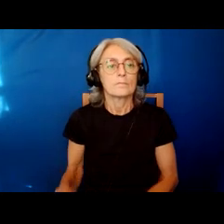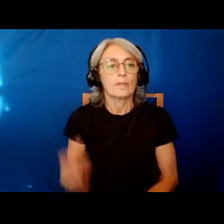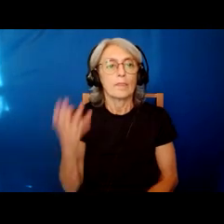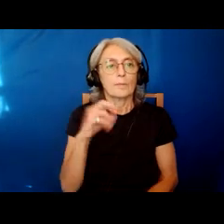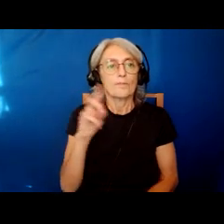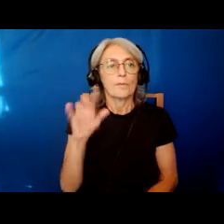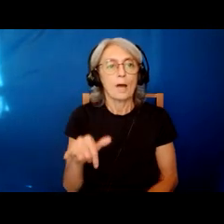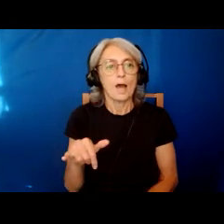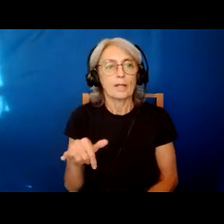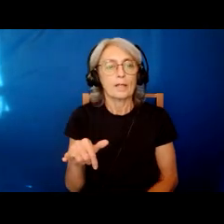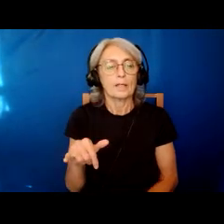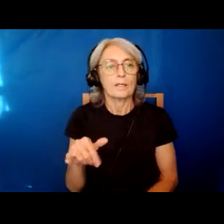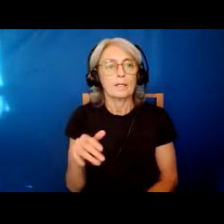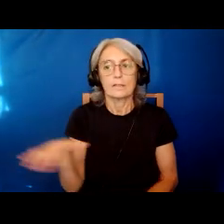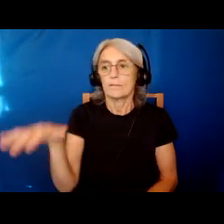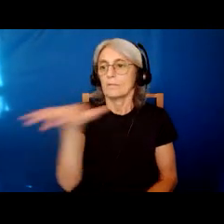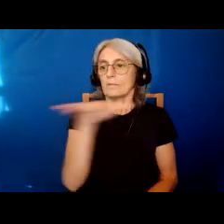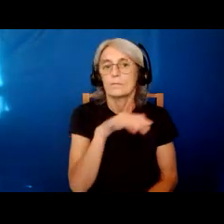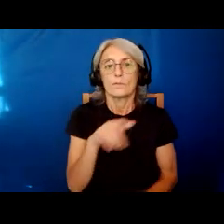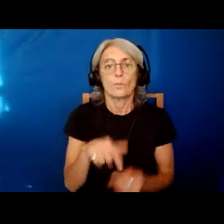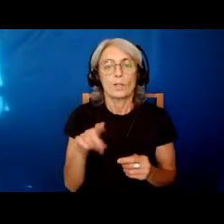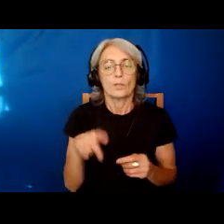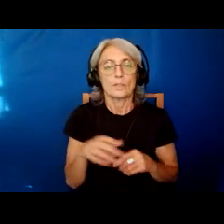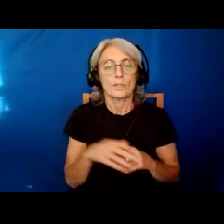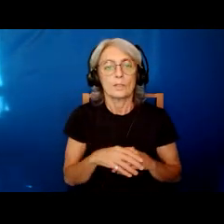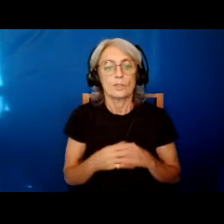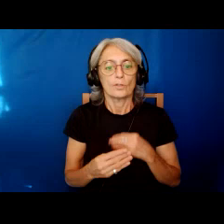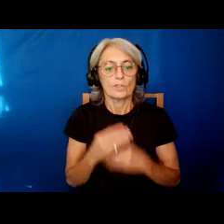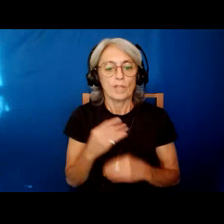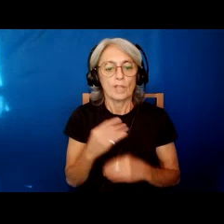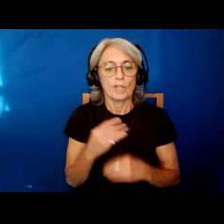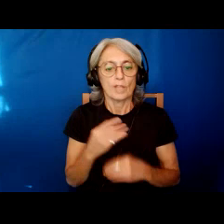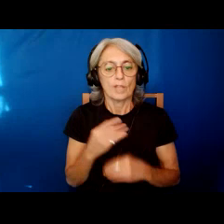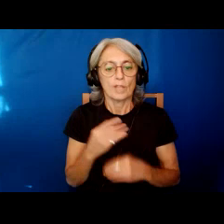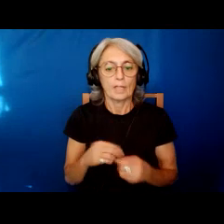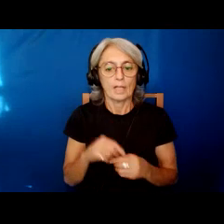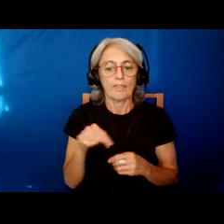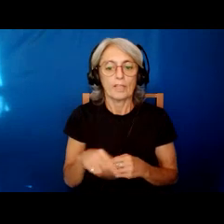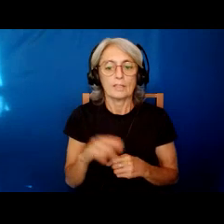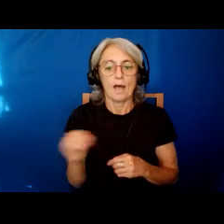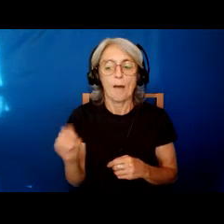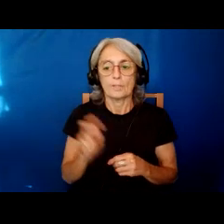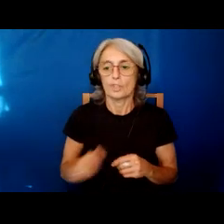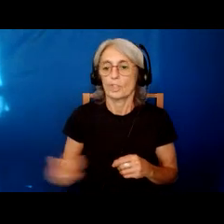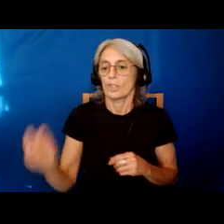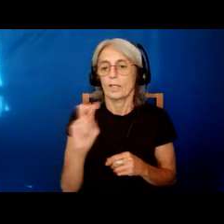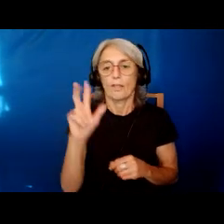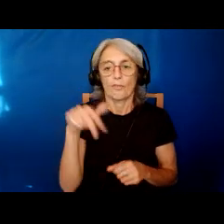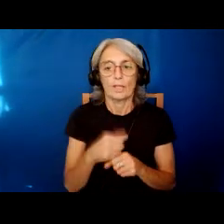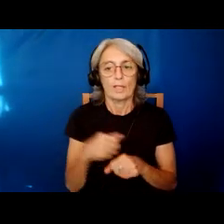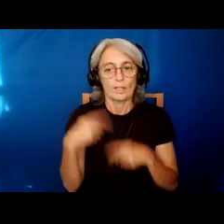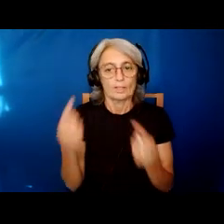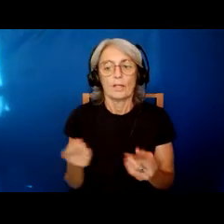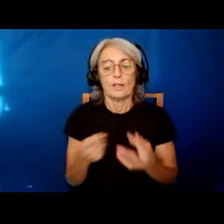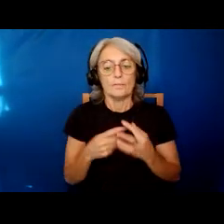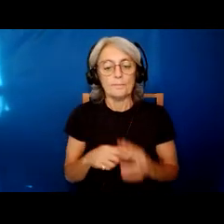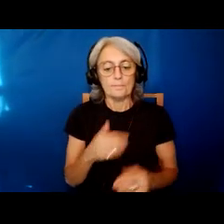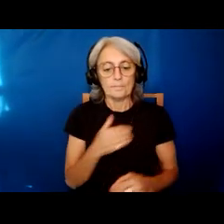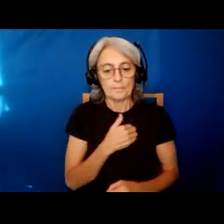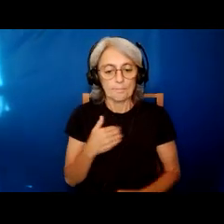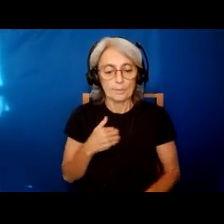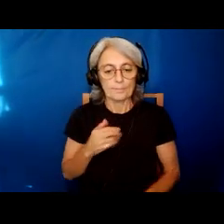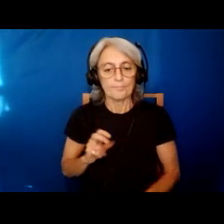here around us for all of what you've done. You've shaped. I've been in this journey for about 3 years, starting as a member, then vice